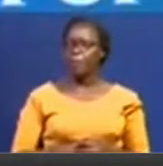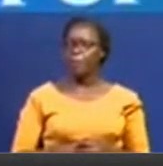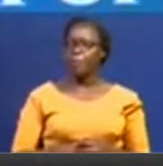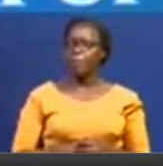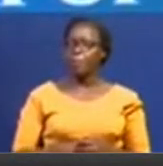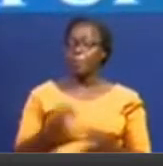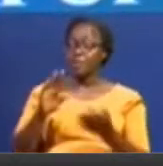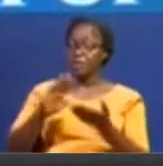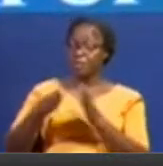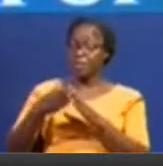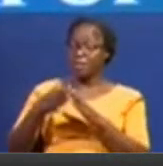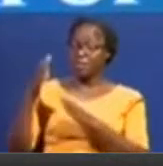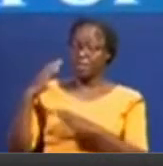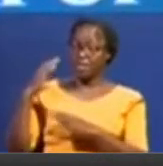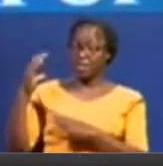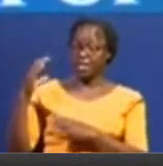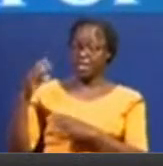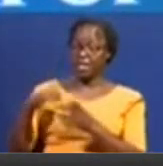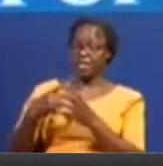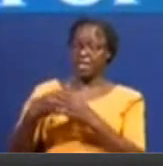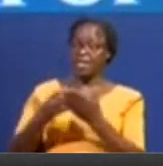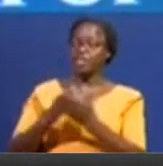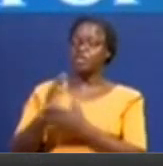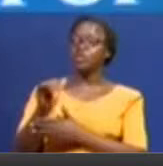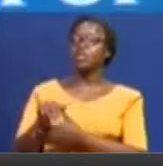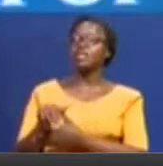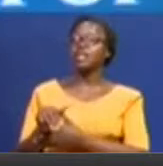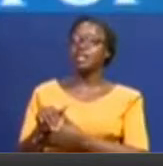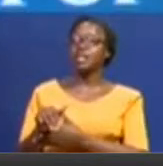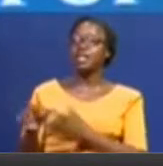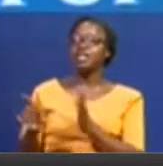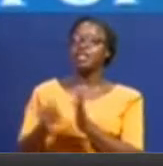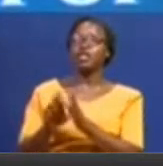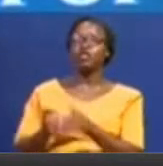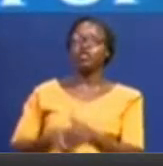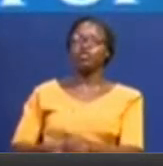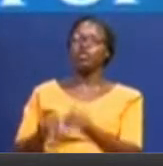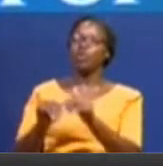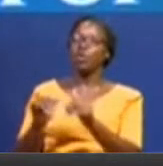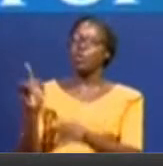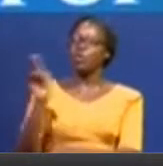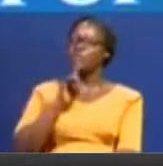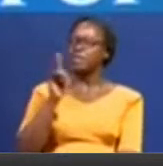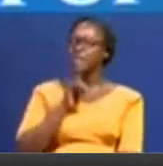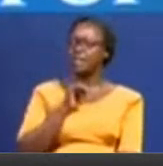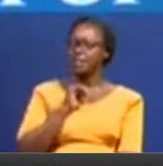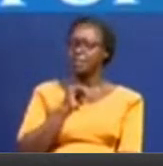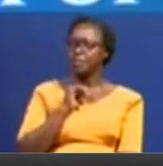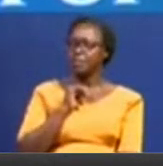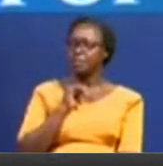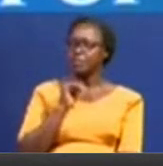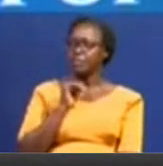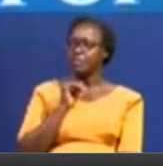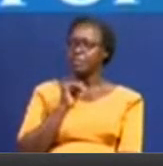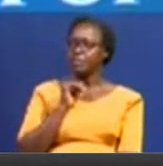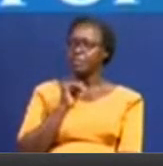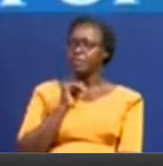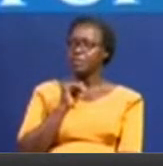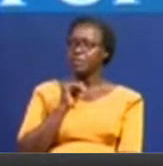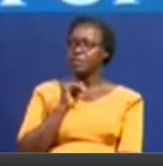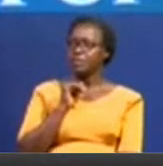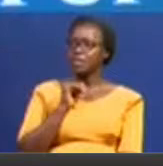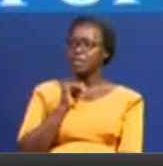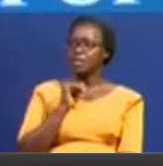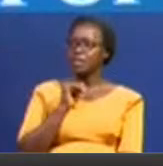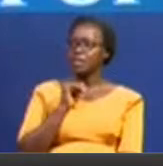If I became chair, then I would ensure that the law is followed strictly to allow